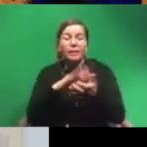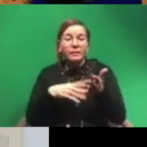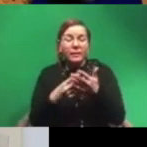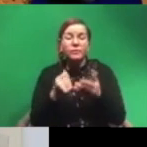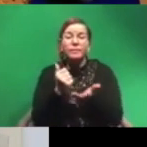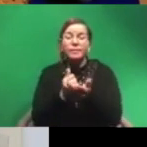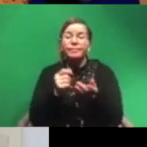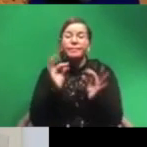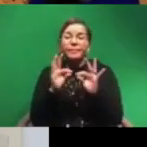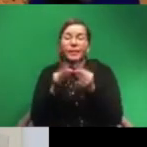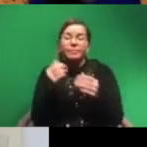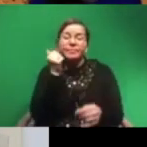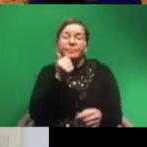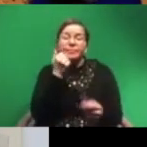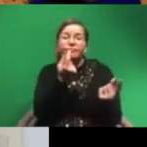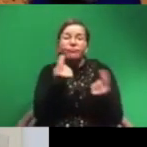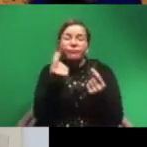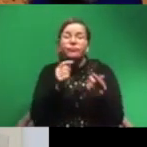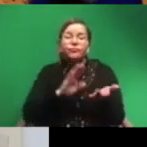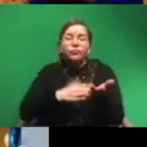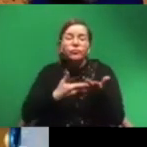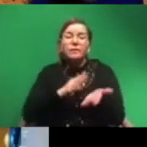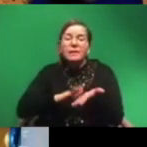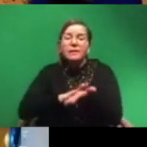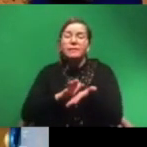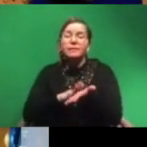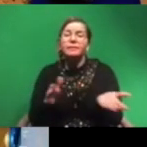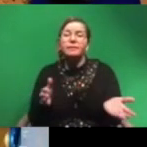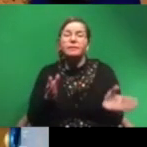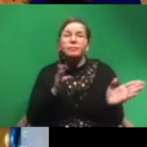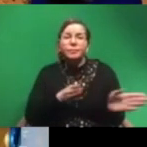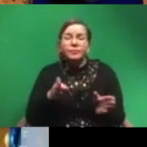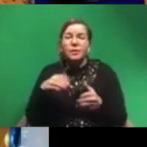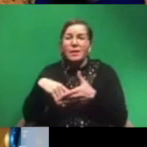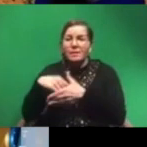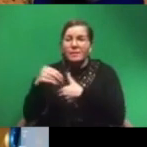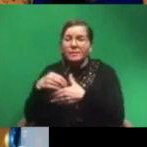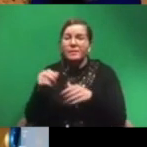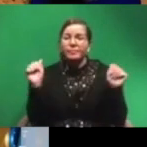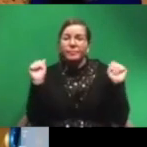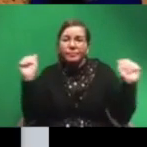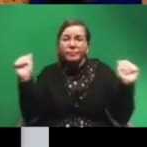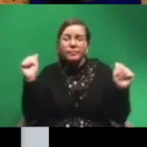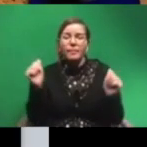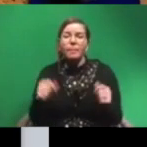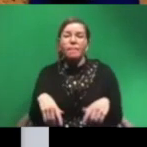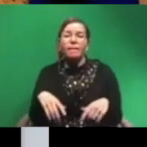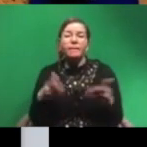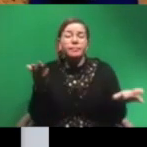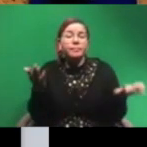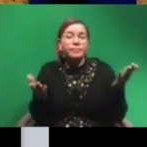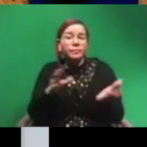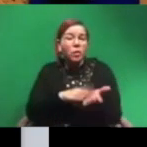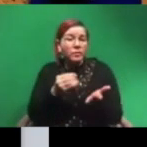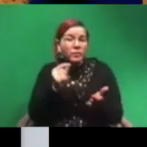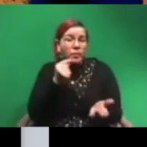with daily chores and tasks like cooking and cleaning, prepare to go outside, exercise, maybe even learn something